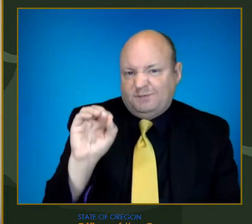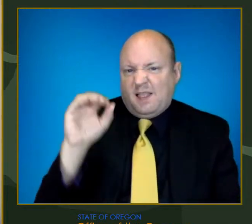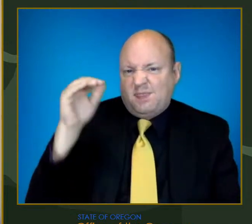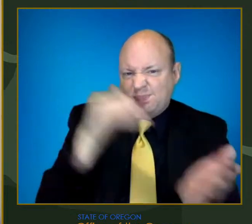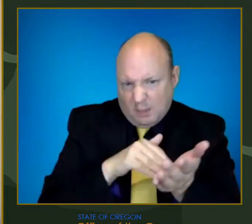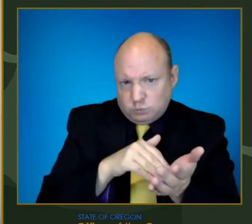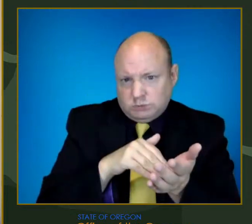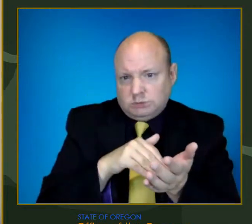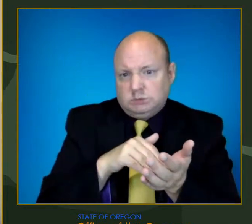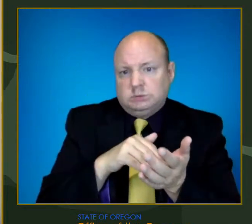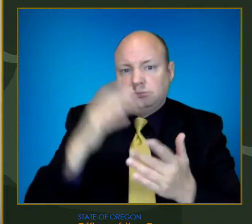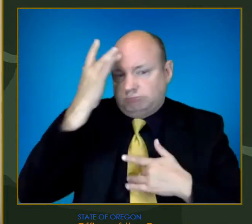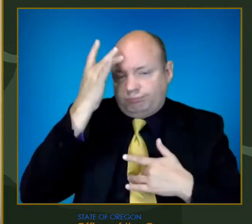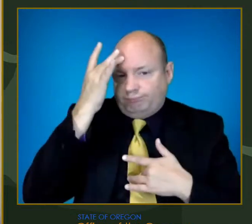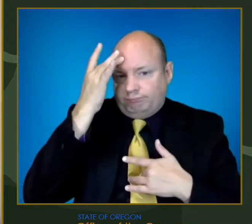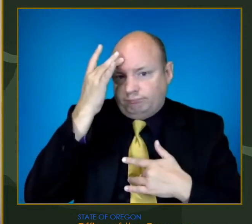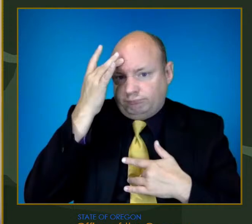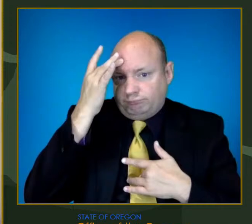250,835.